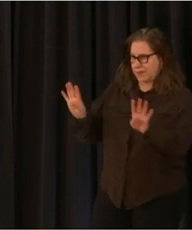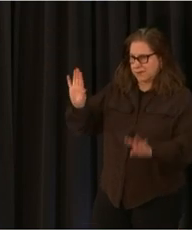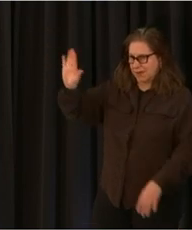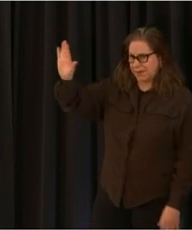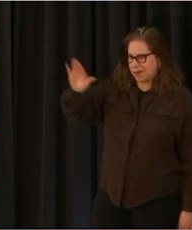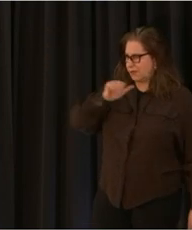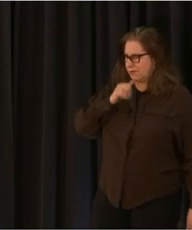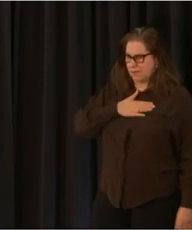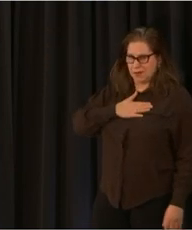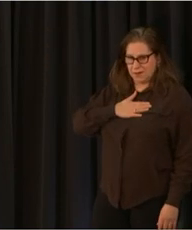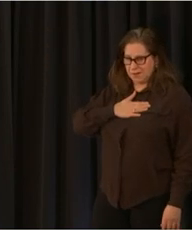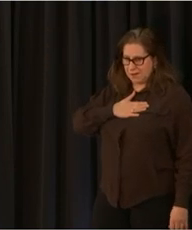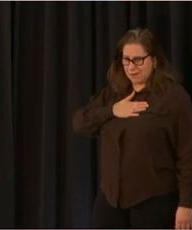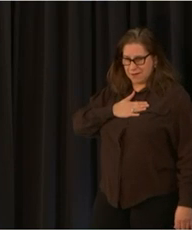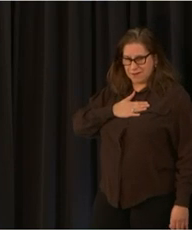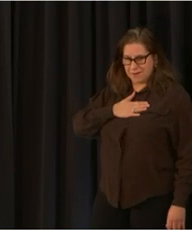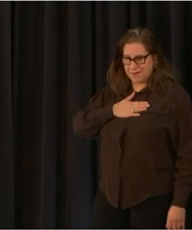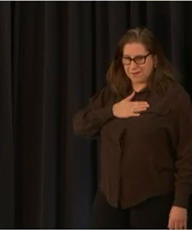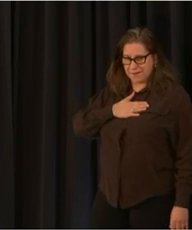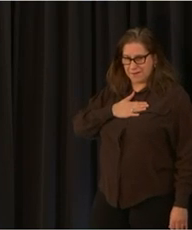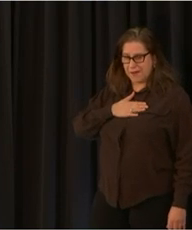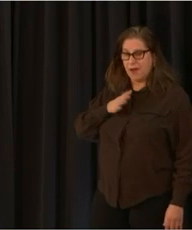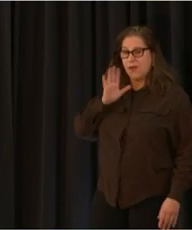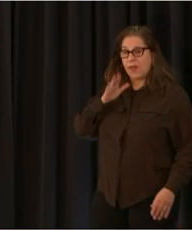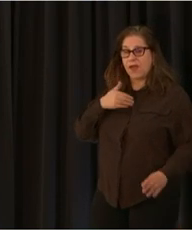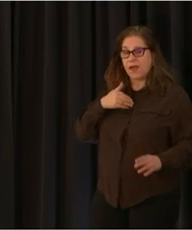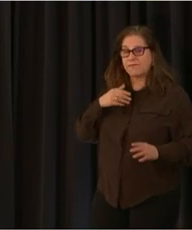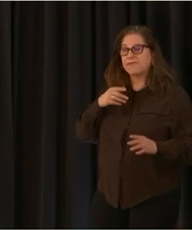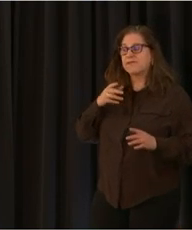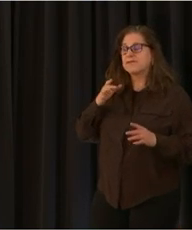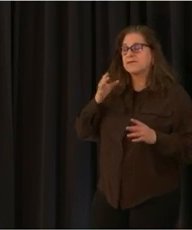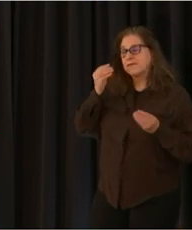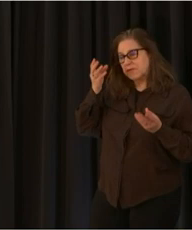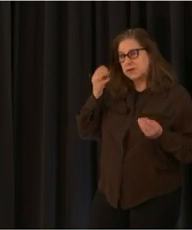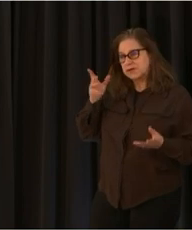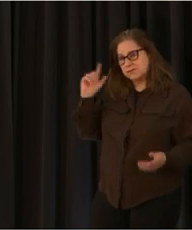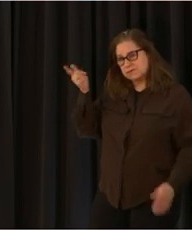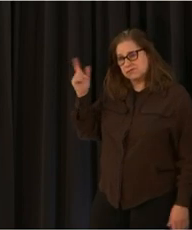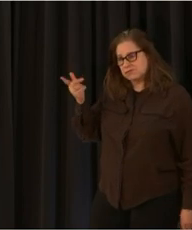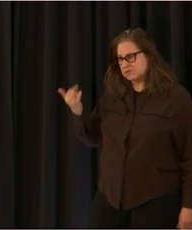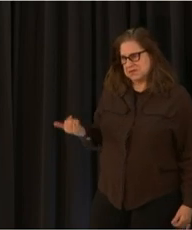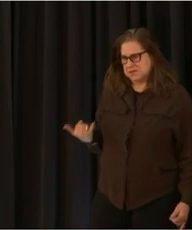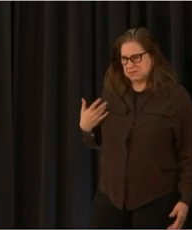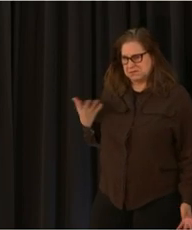tell you, we'll be making some more specific inquiries